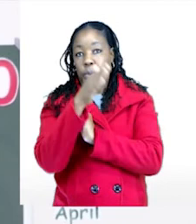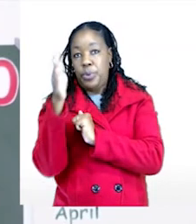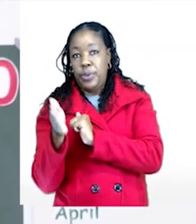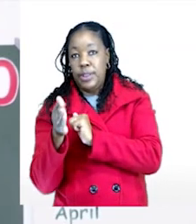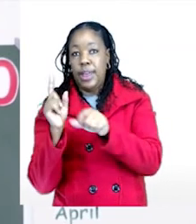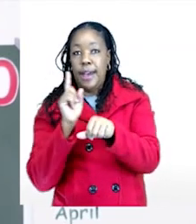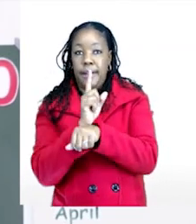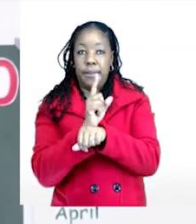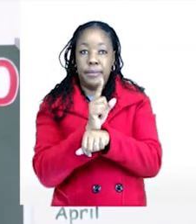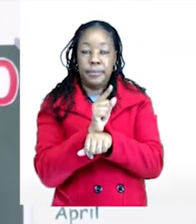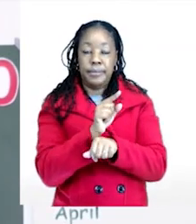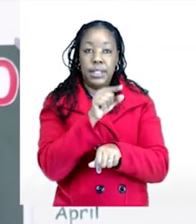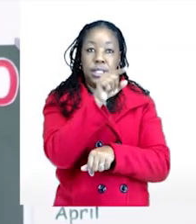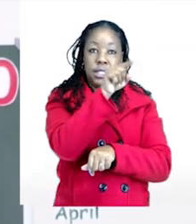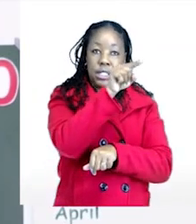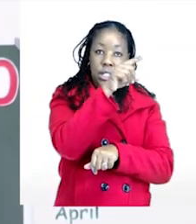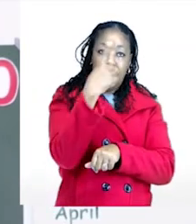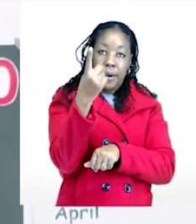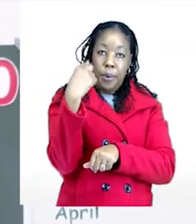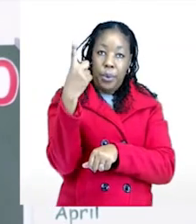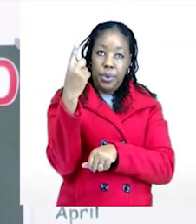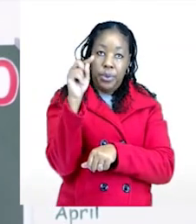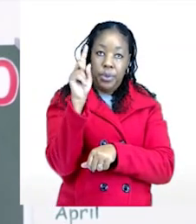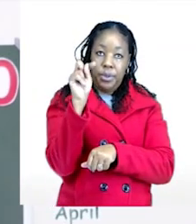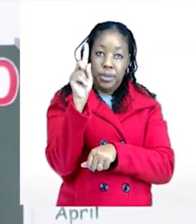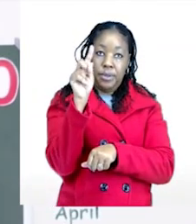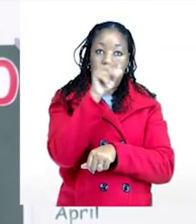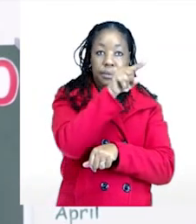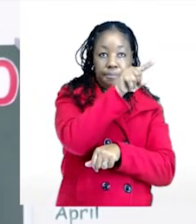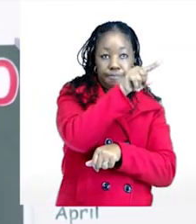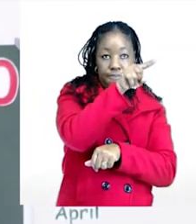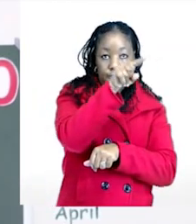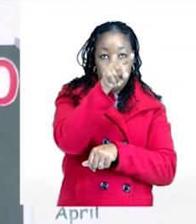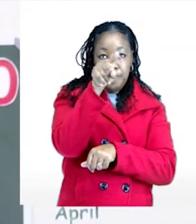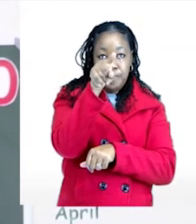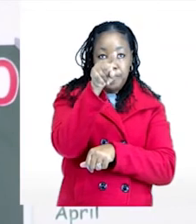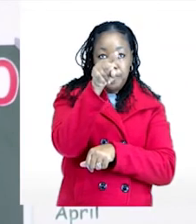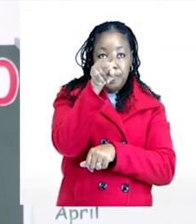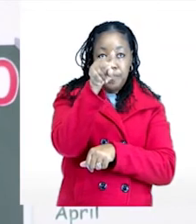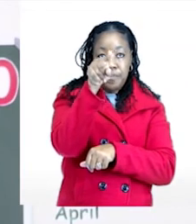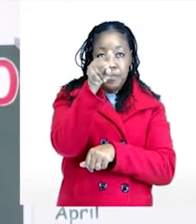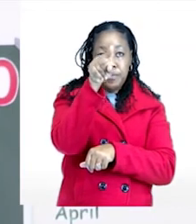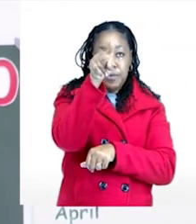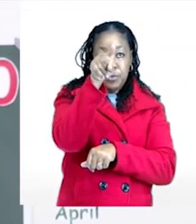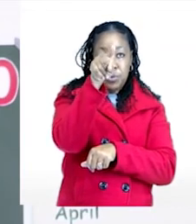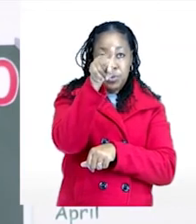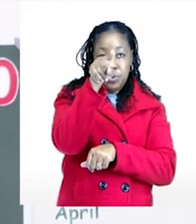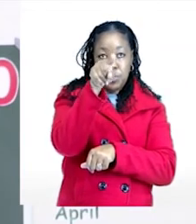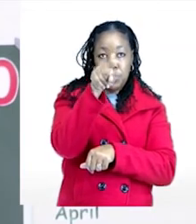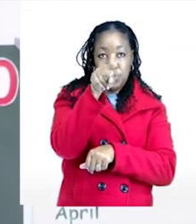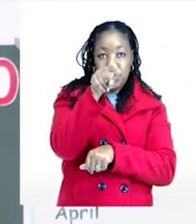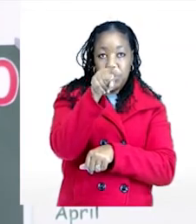you follow this path. Let's join the dots with our pointer finger or